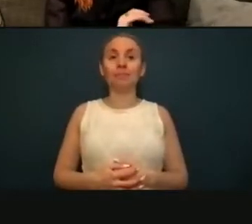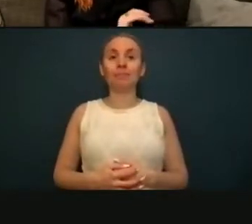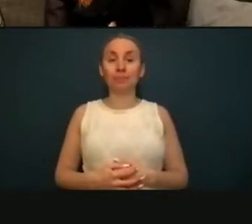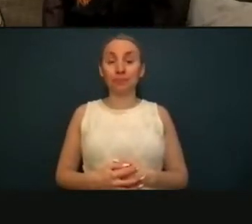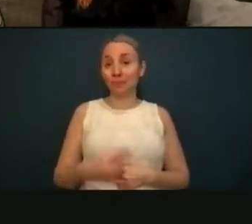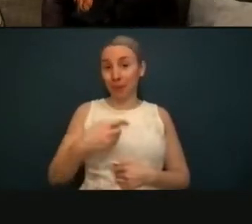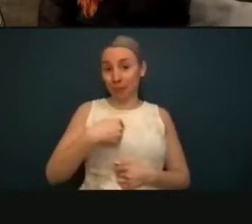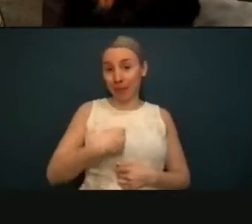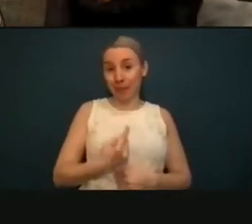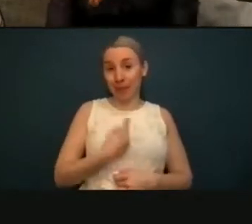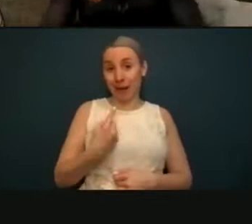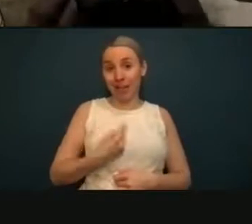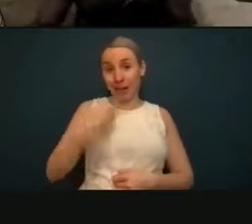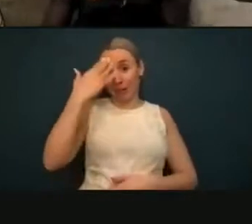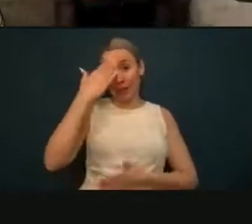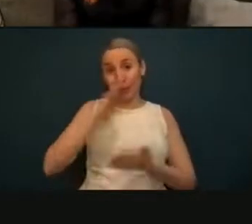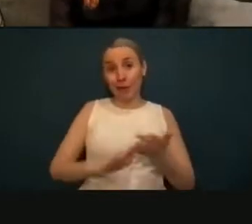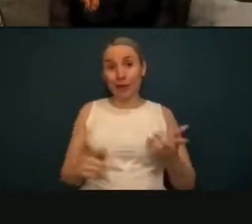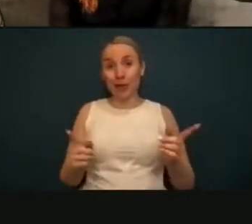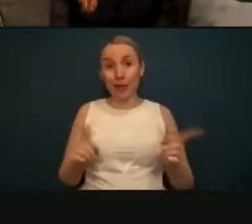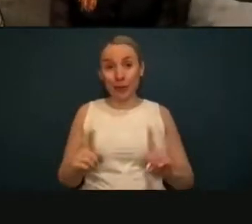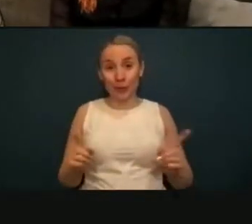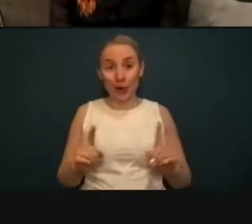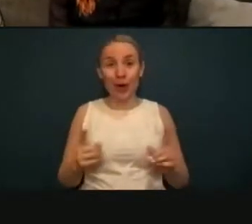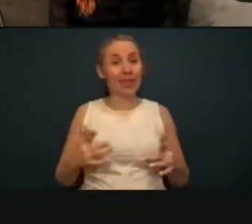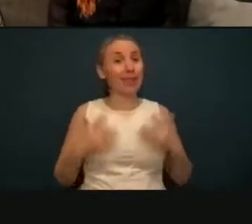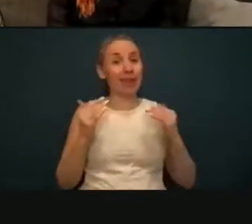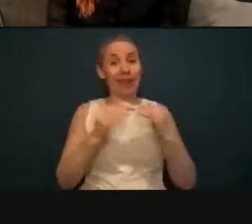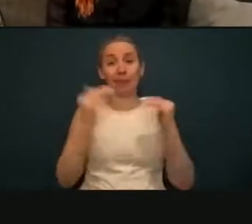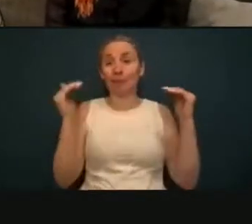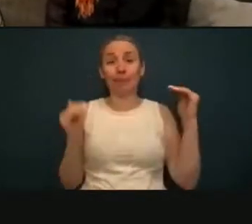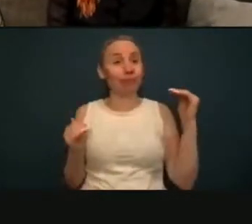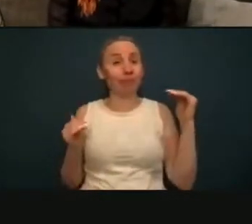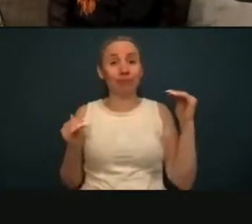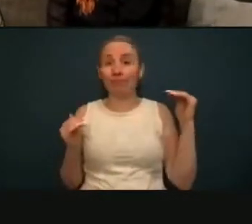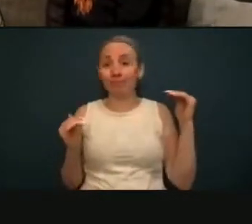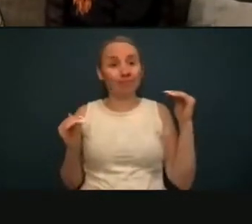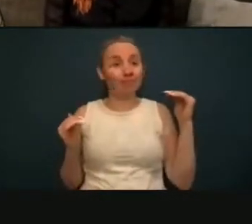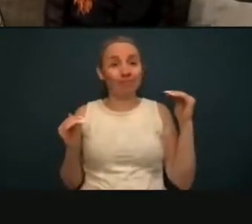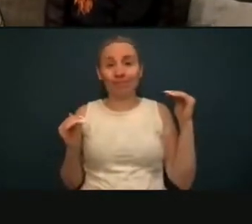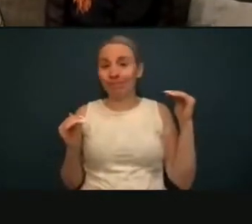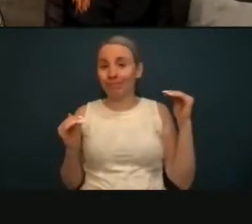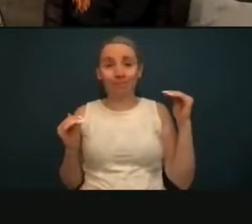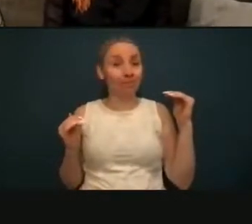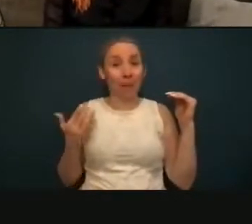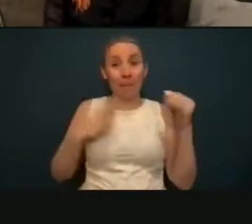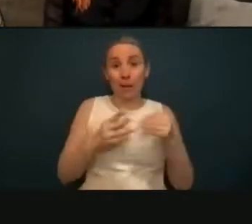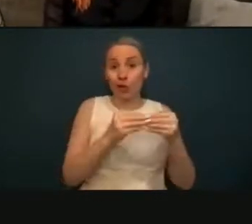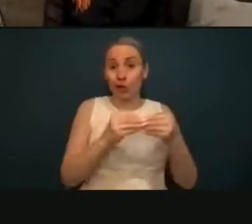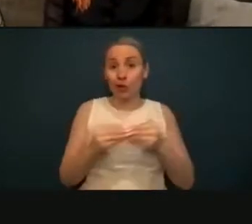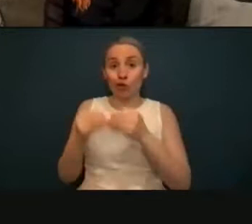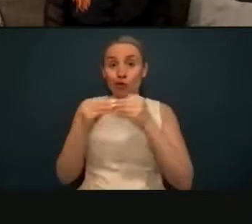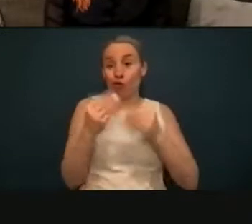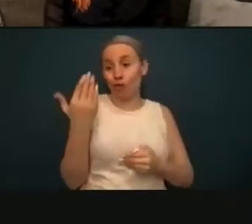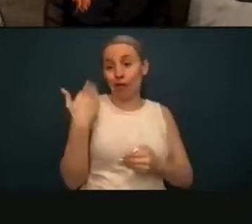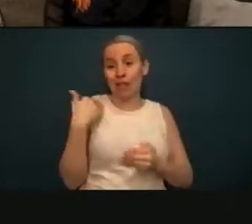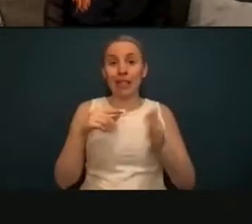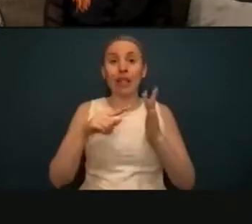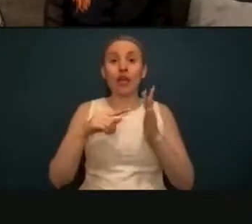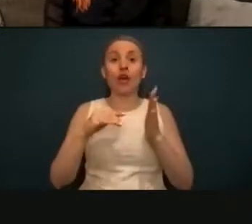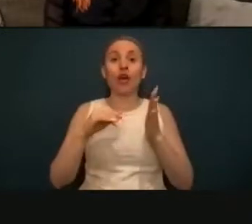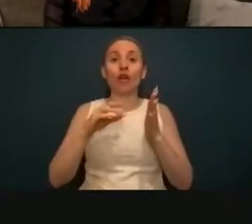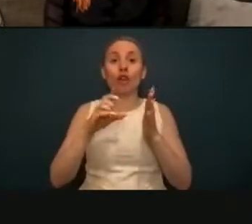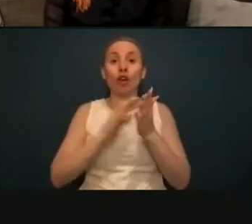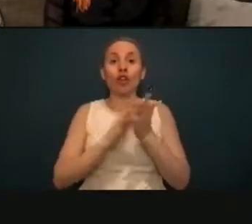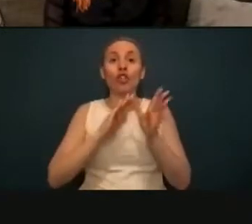personal experience, I felt there was a complete imbalance. So with the tour that we've just done of Giselle, we go to a